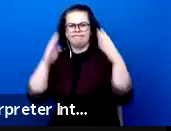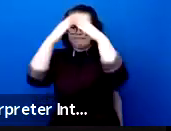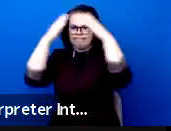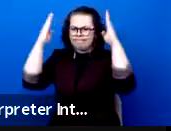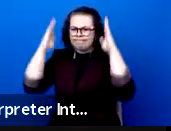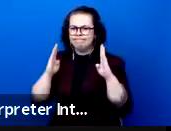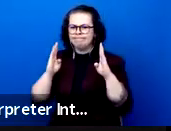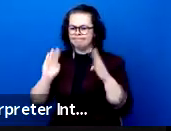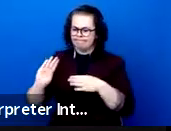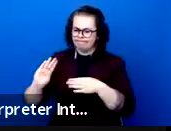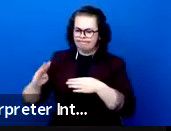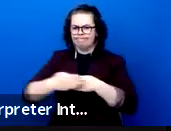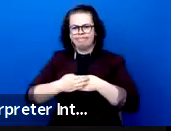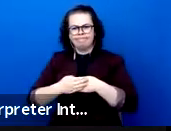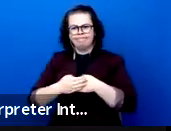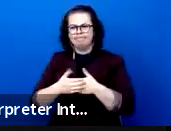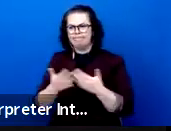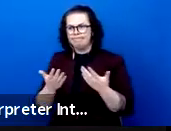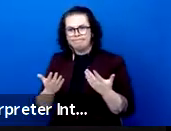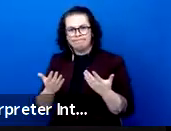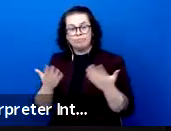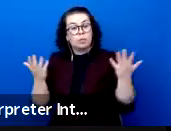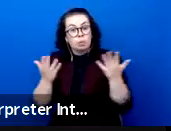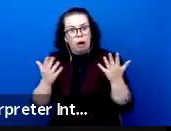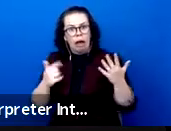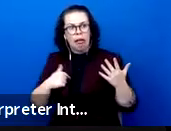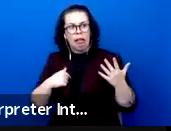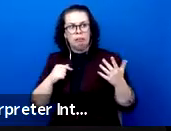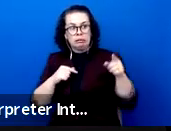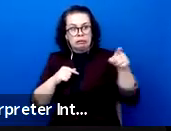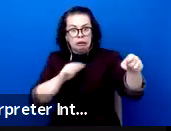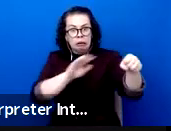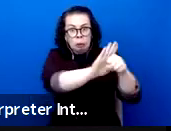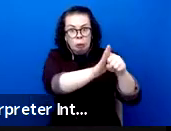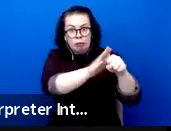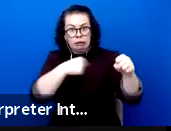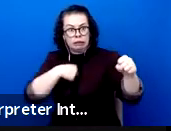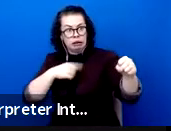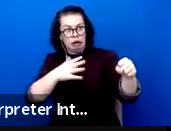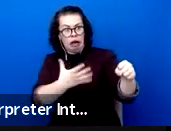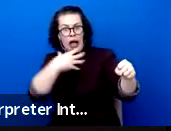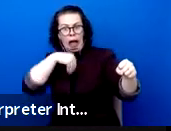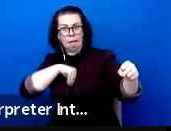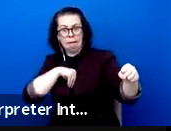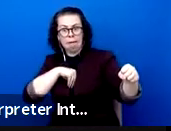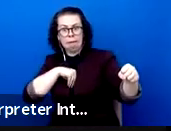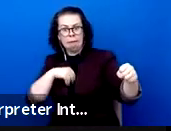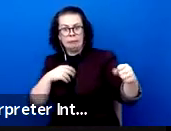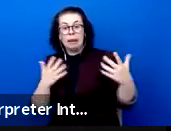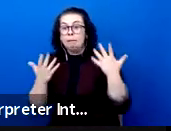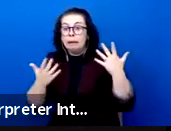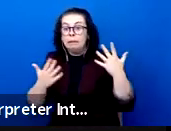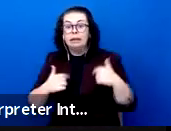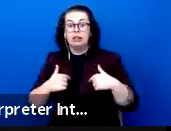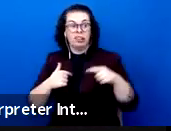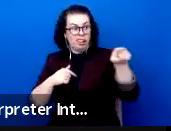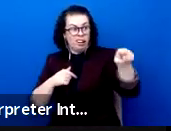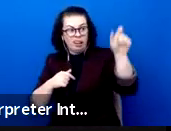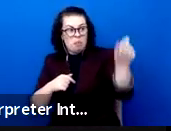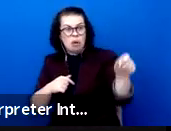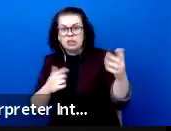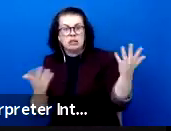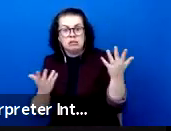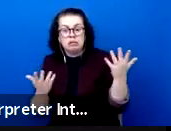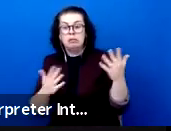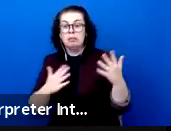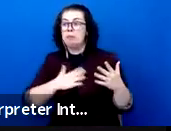presence of one's other fellow. And that person could be my daughter, my son, my mother or father, my